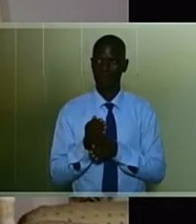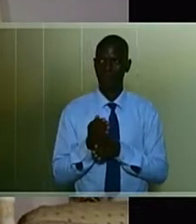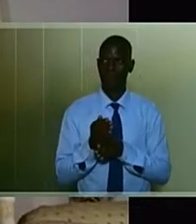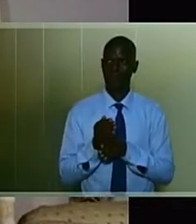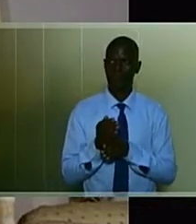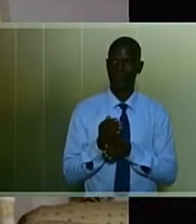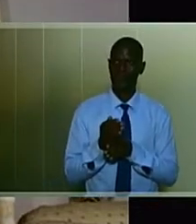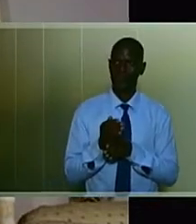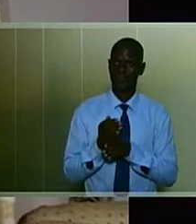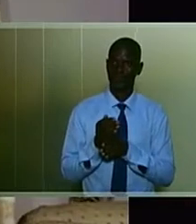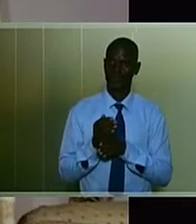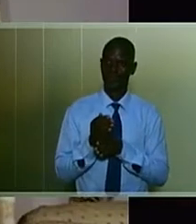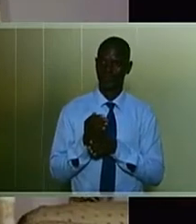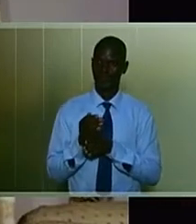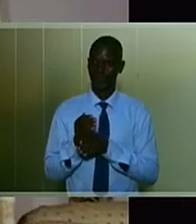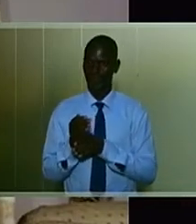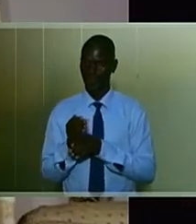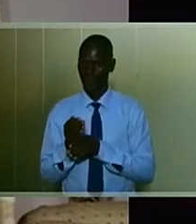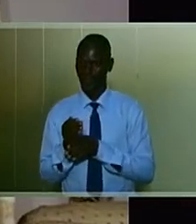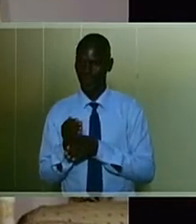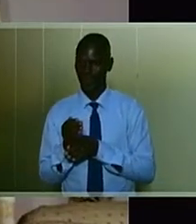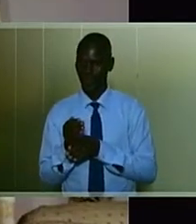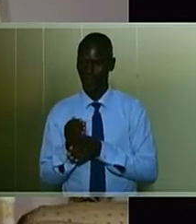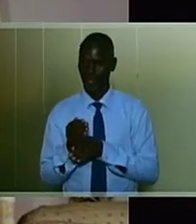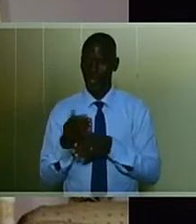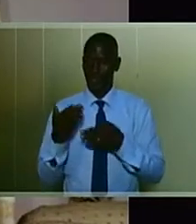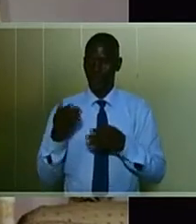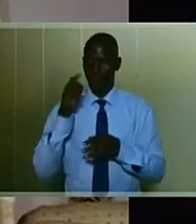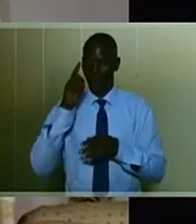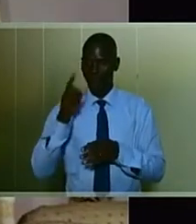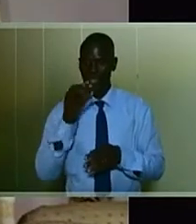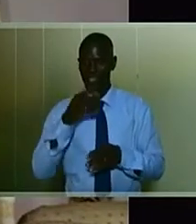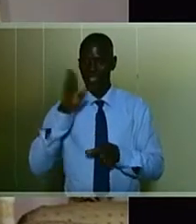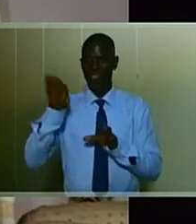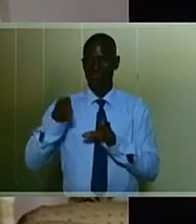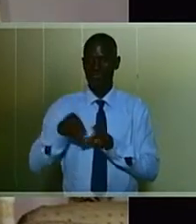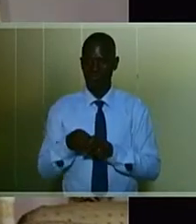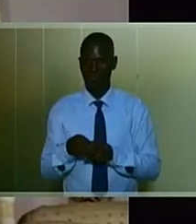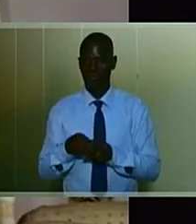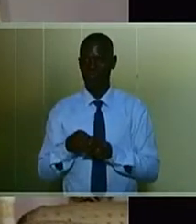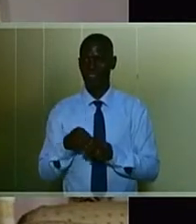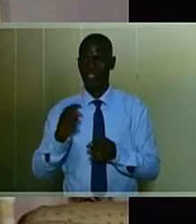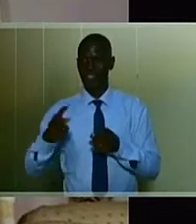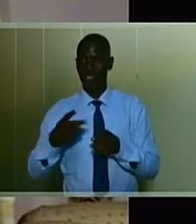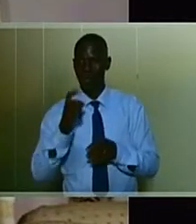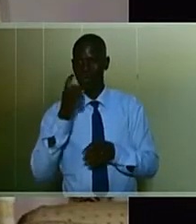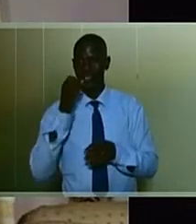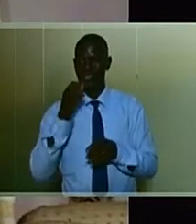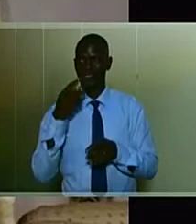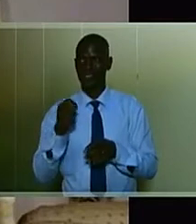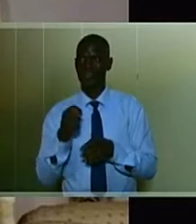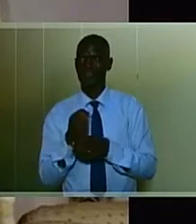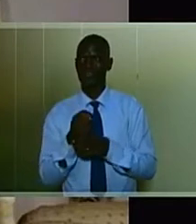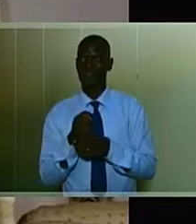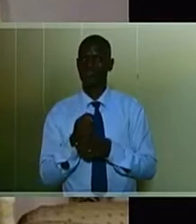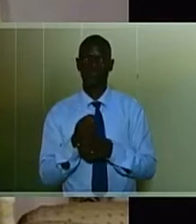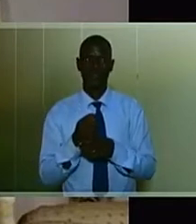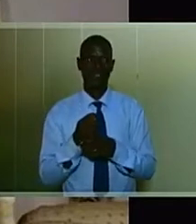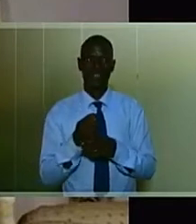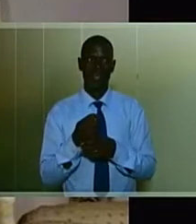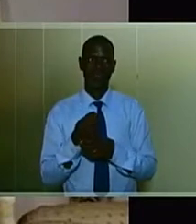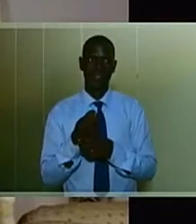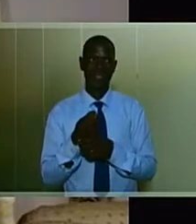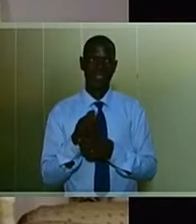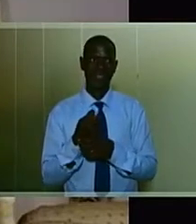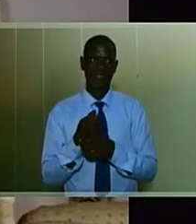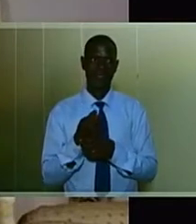various clauses we've been discussing. One is the inclusiveness element. The second one is the transparency element, the accountability element,